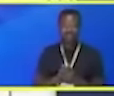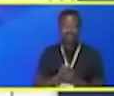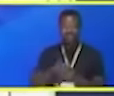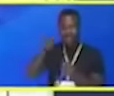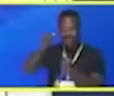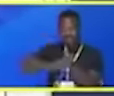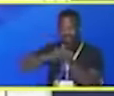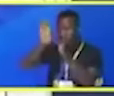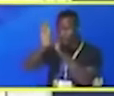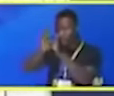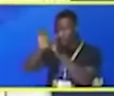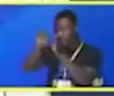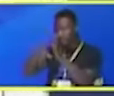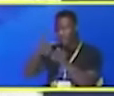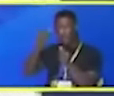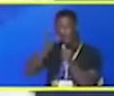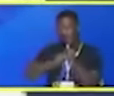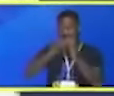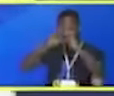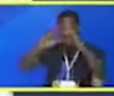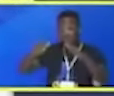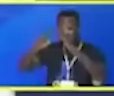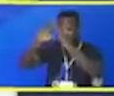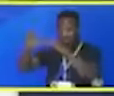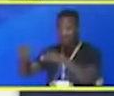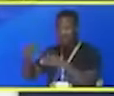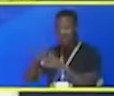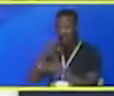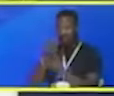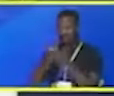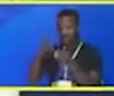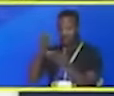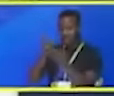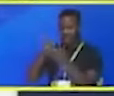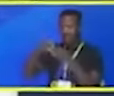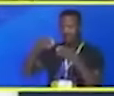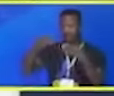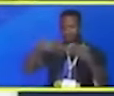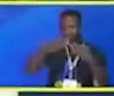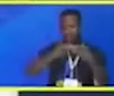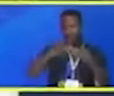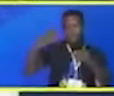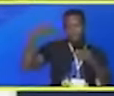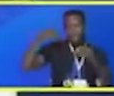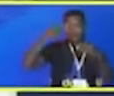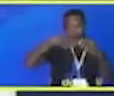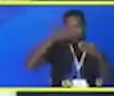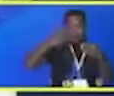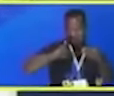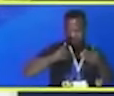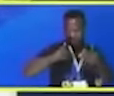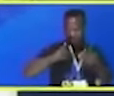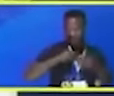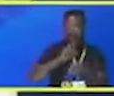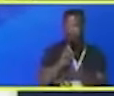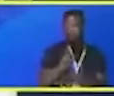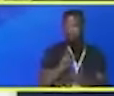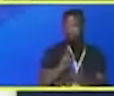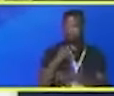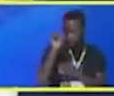door or every house has something called the main door or the master door. Am I right on that?